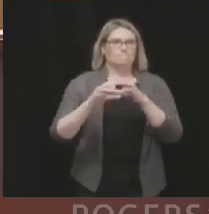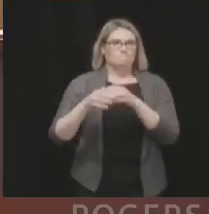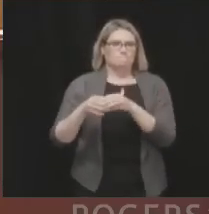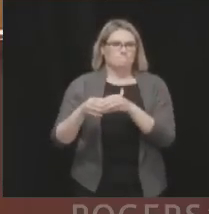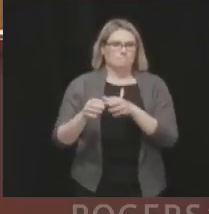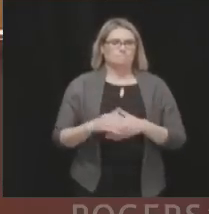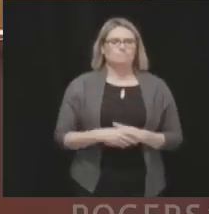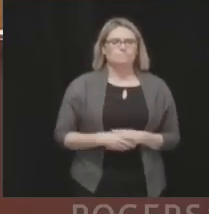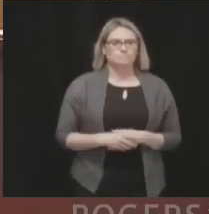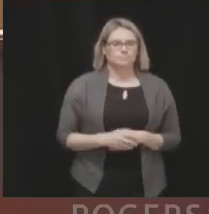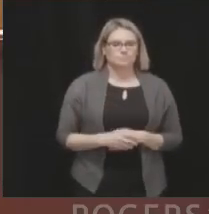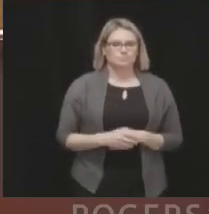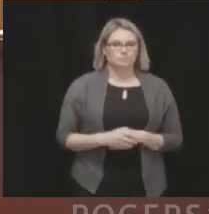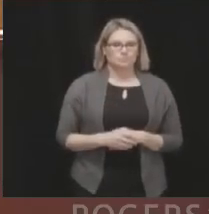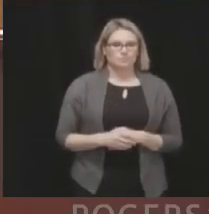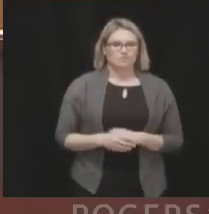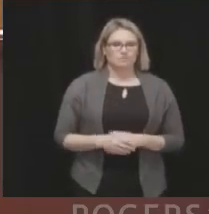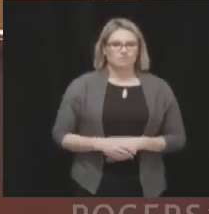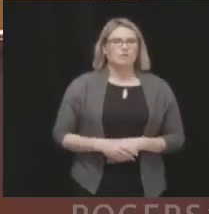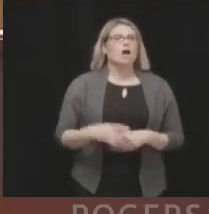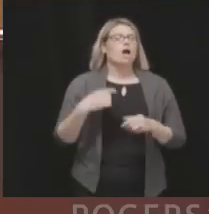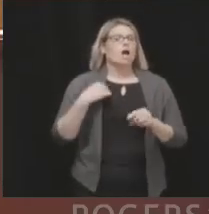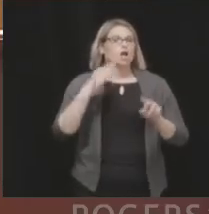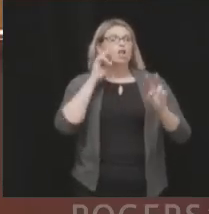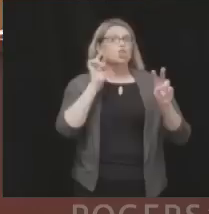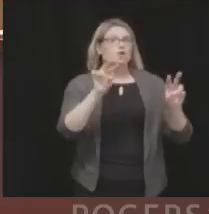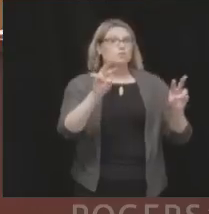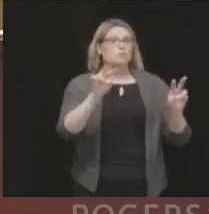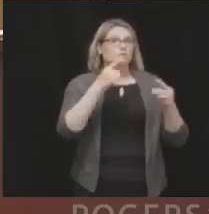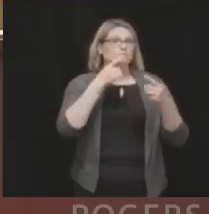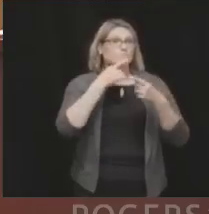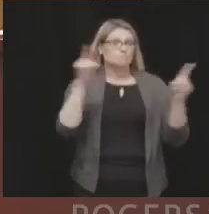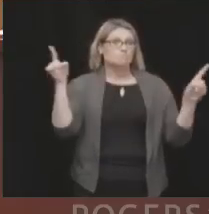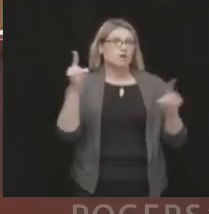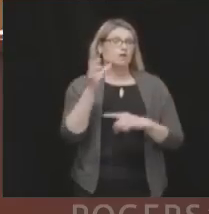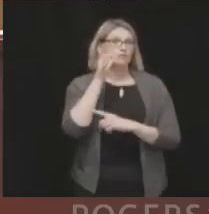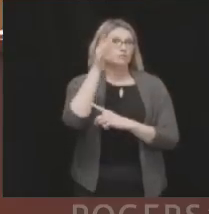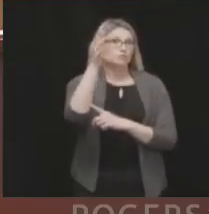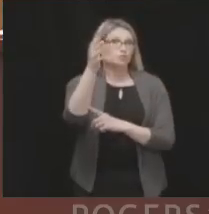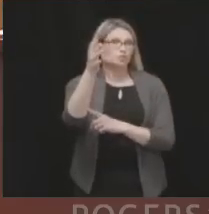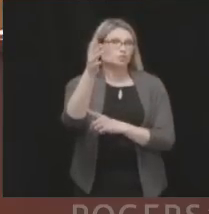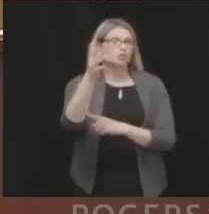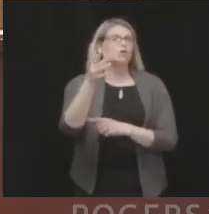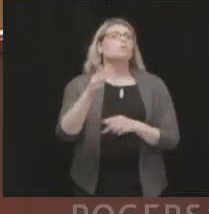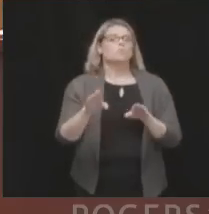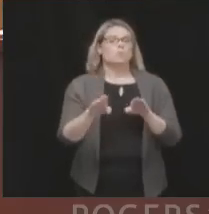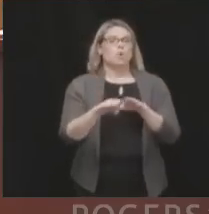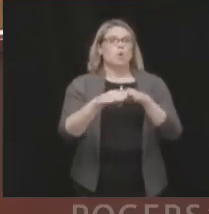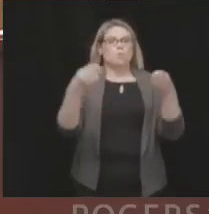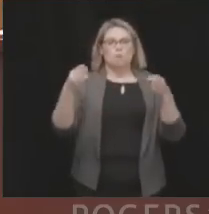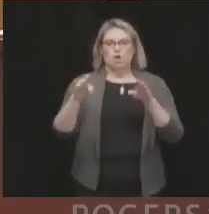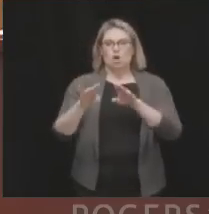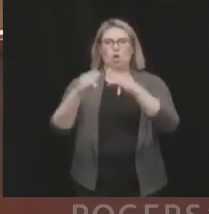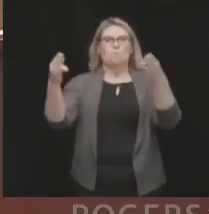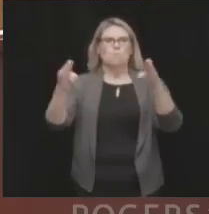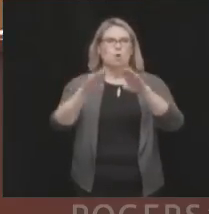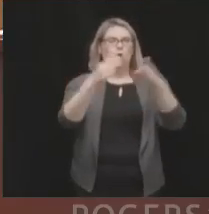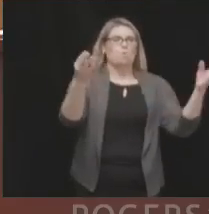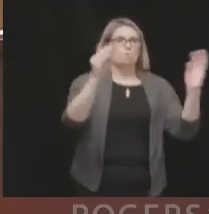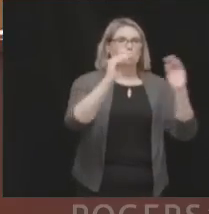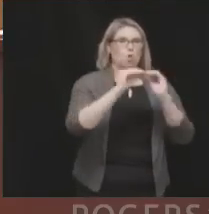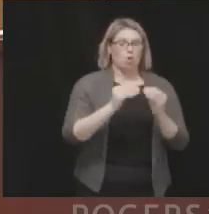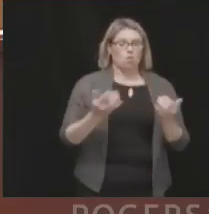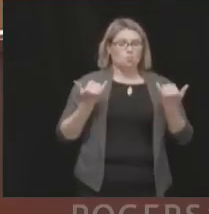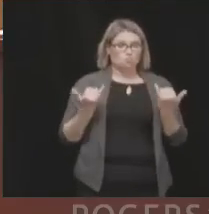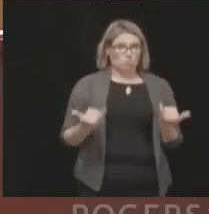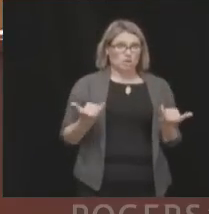2 to 4 weeks. We must protect the health and safety of all New Brunswickers first and foremost as we move forward.